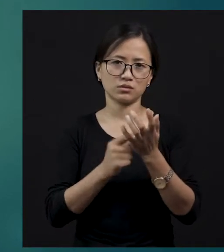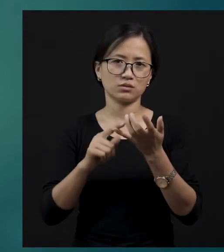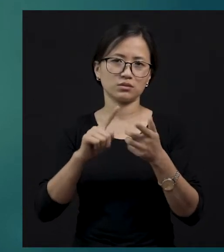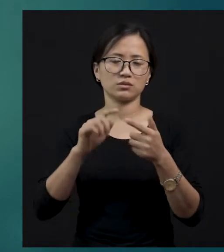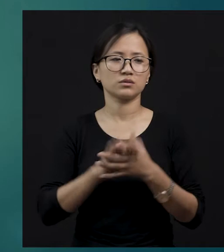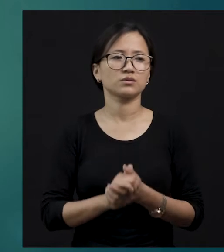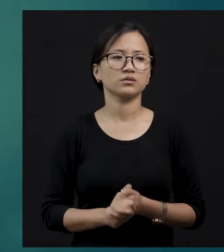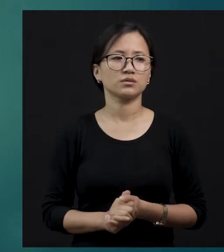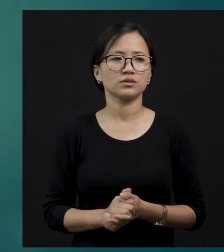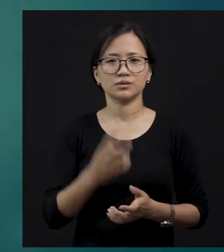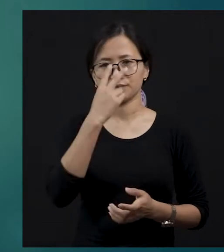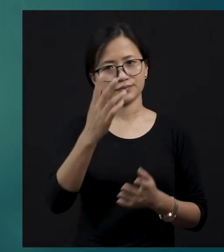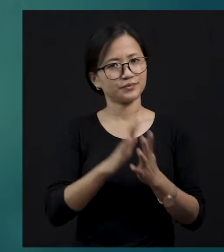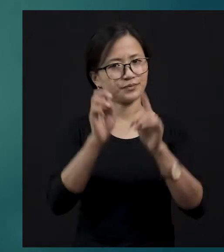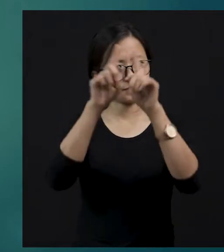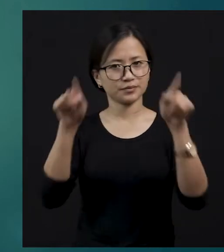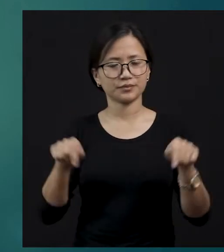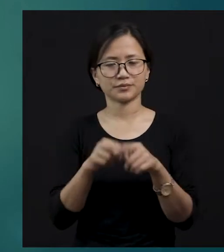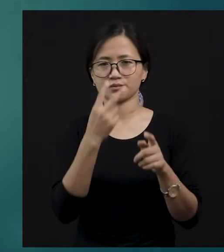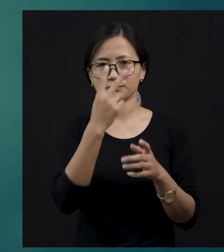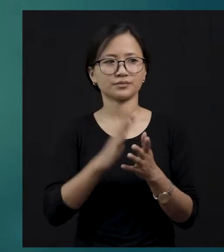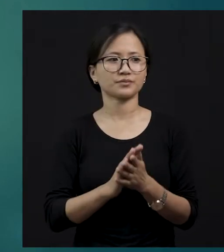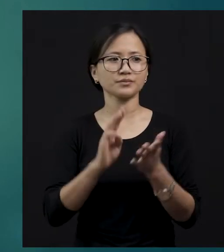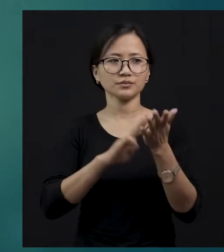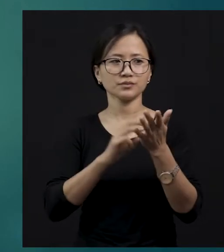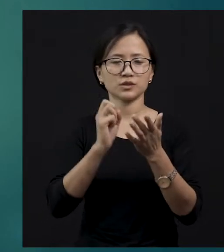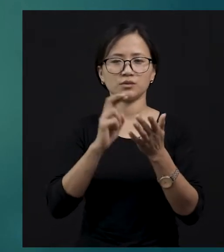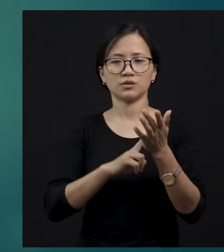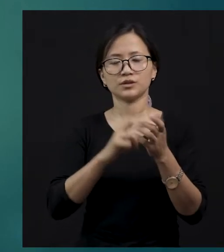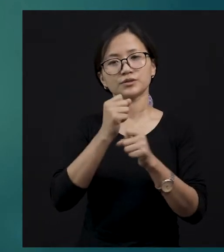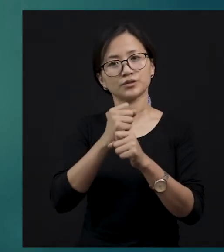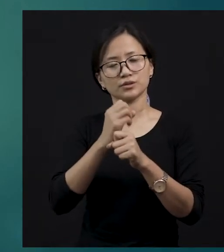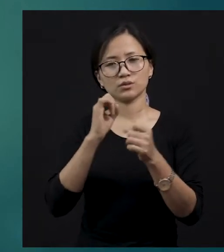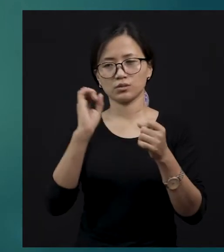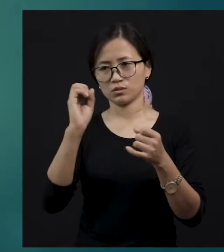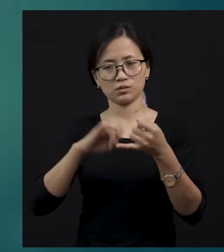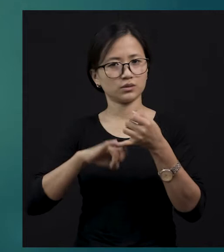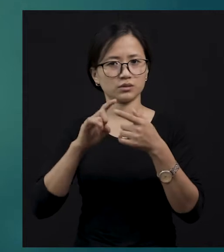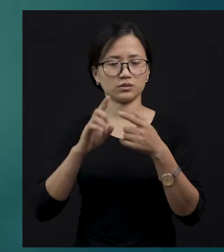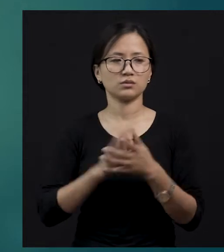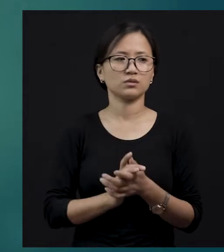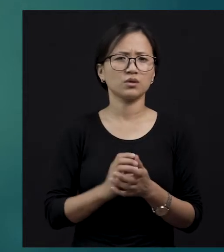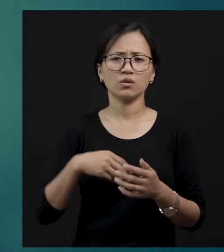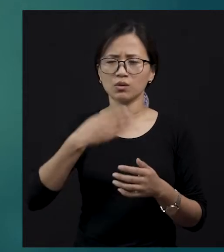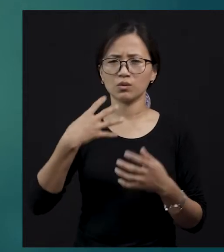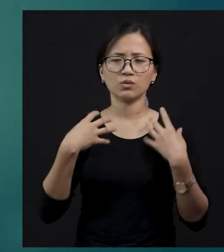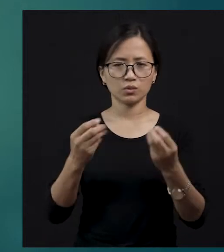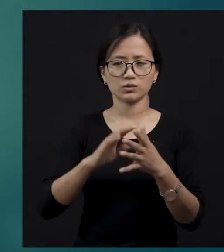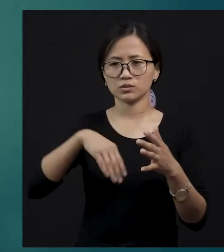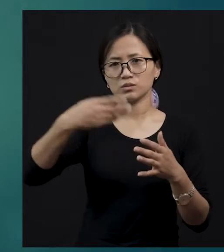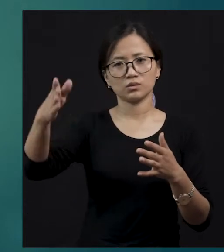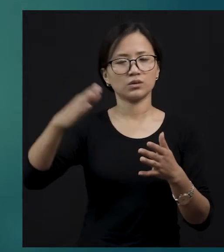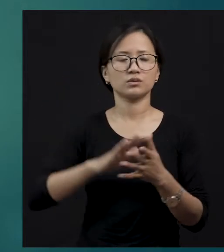Yes, these are mongooses, okay? They are roaming out in groups, right? As I said, they always want to go out in group. They